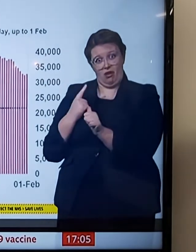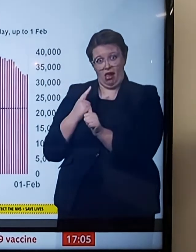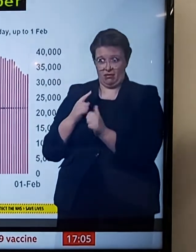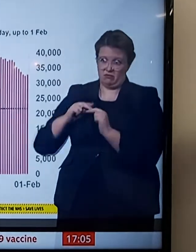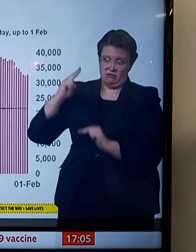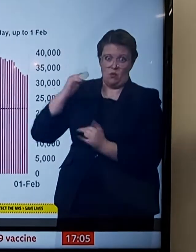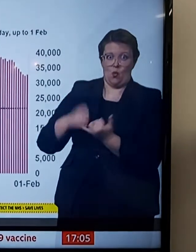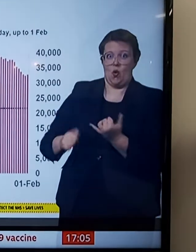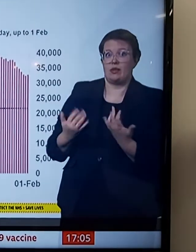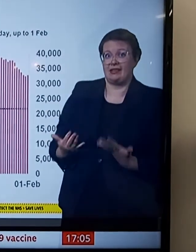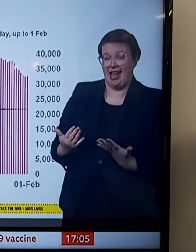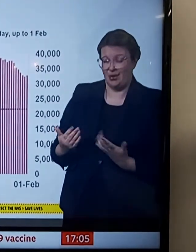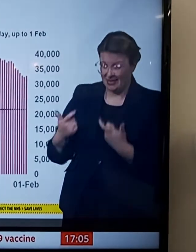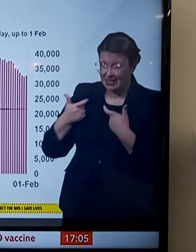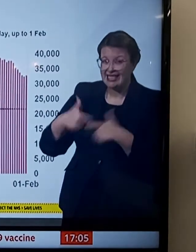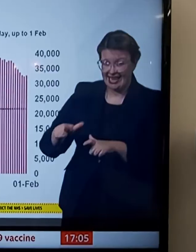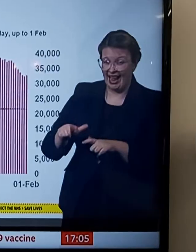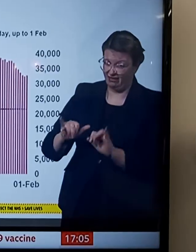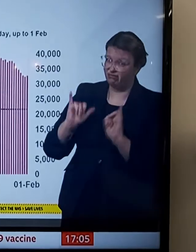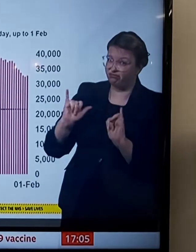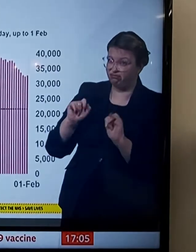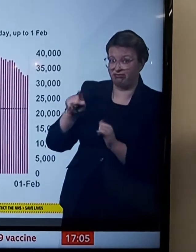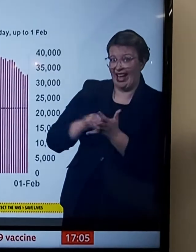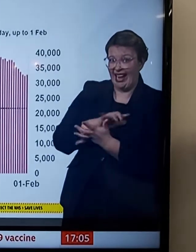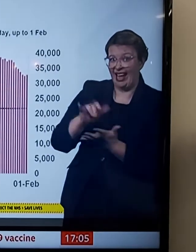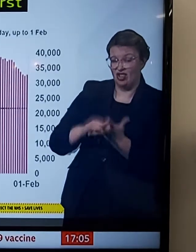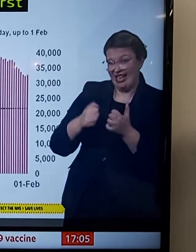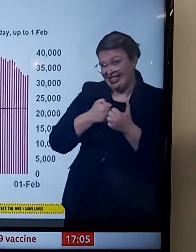year. So this is still a very major problem,